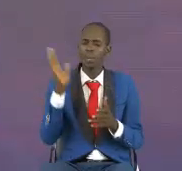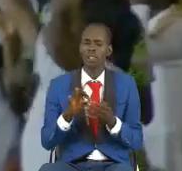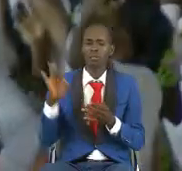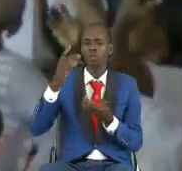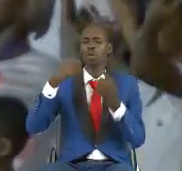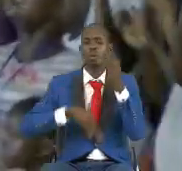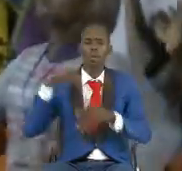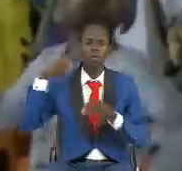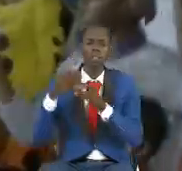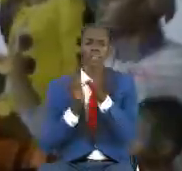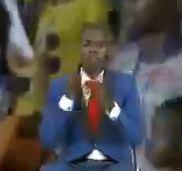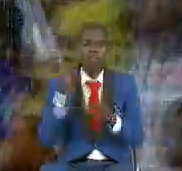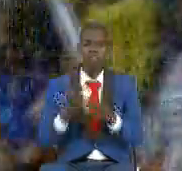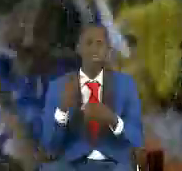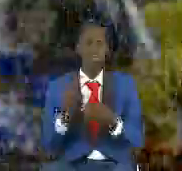Jesus' name.